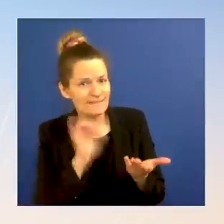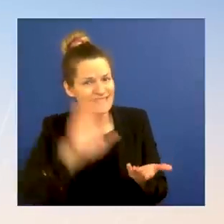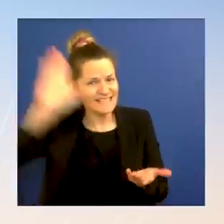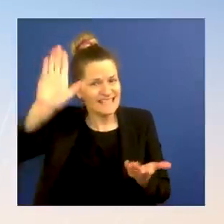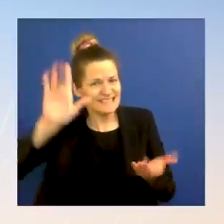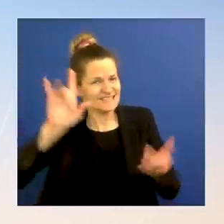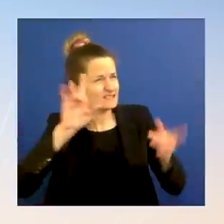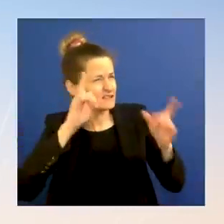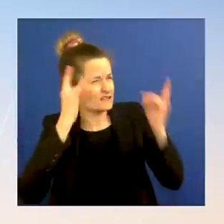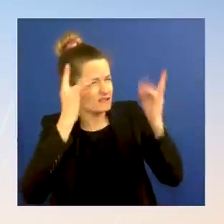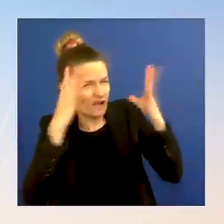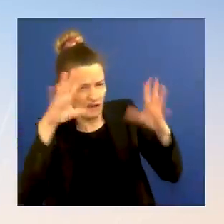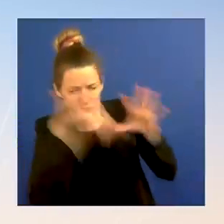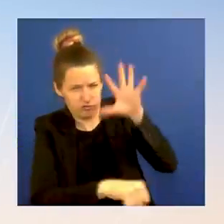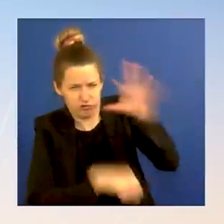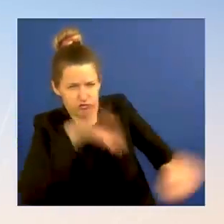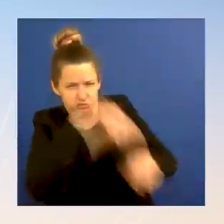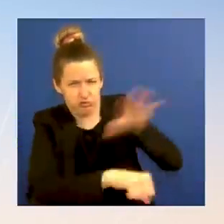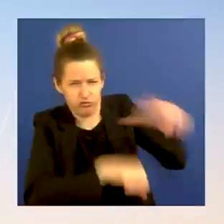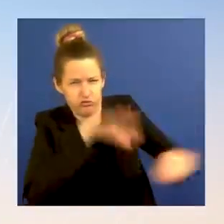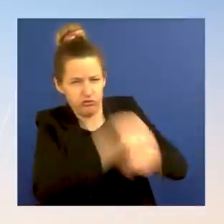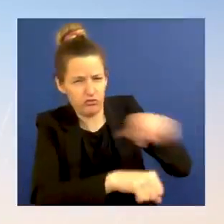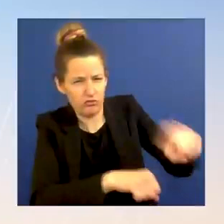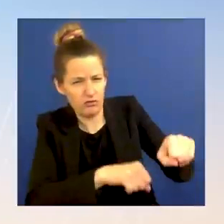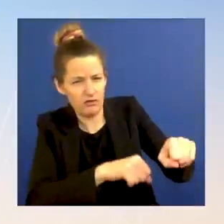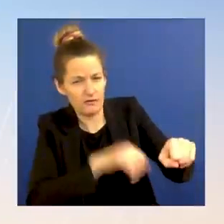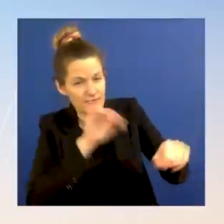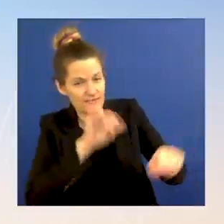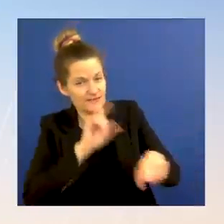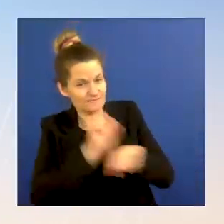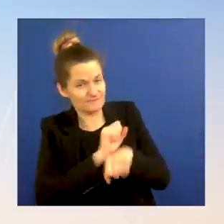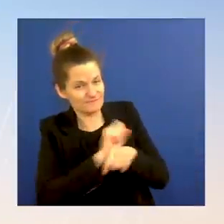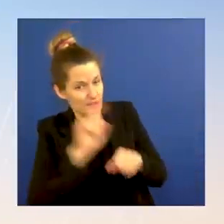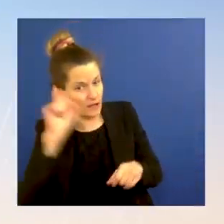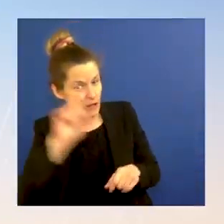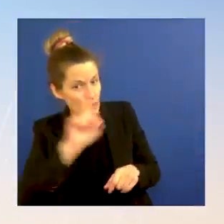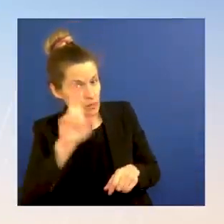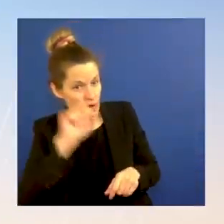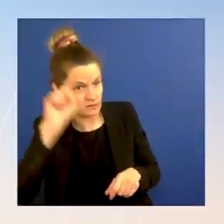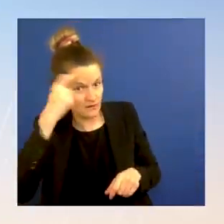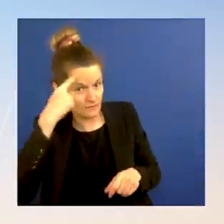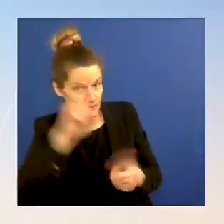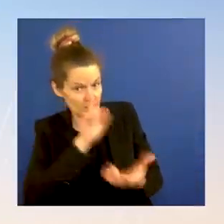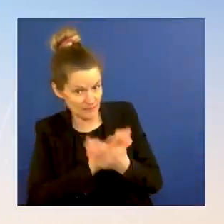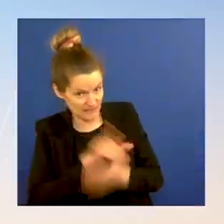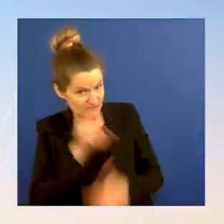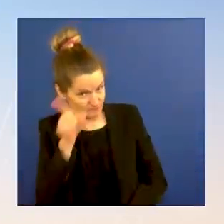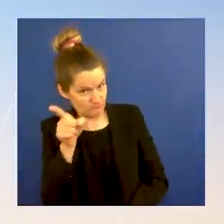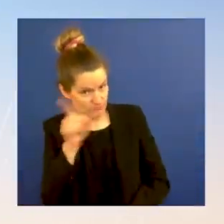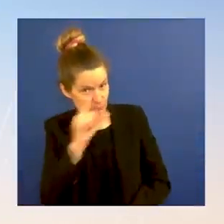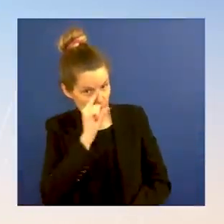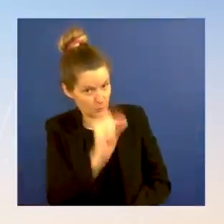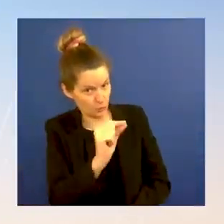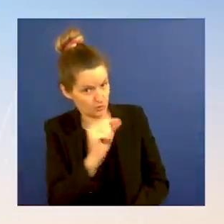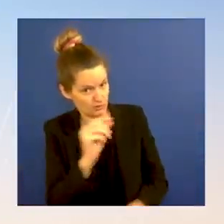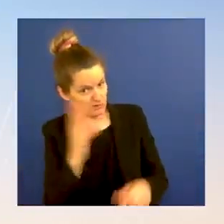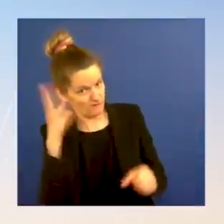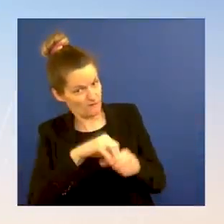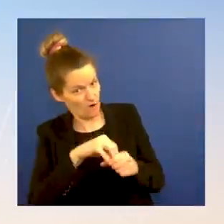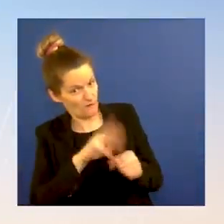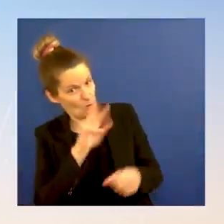government that Putin has engaged in war crimes? Well, we have an internal review that's been ongoing prior to last night